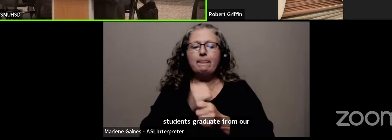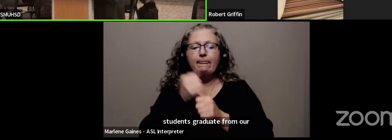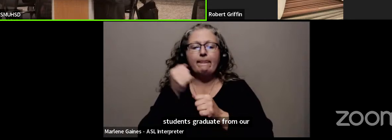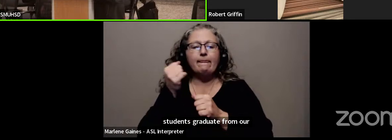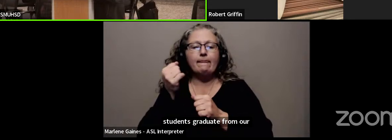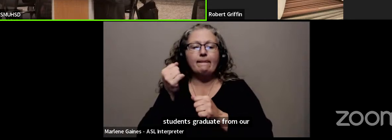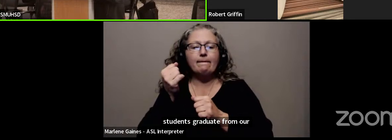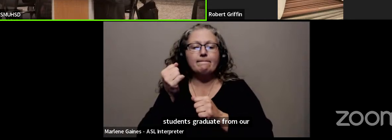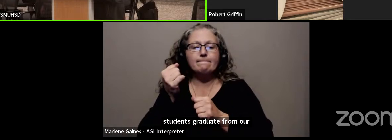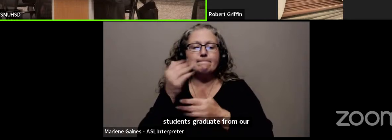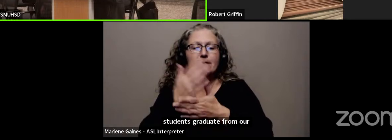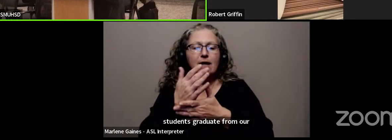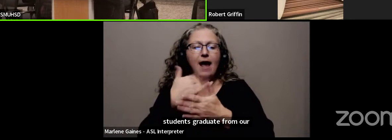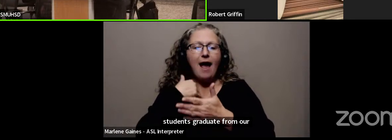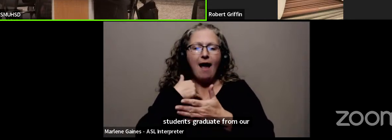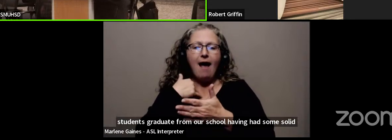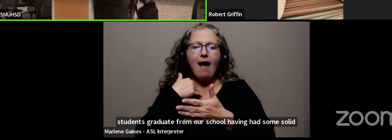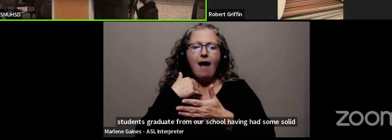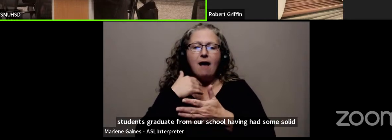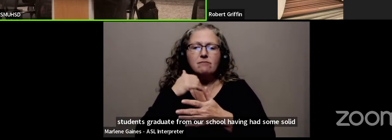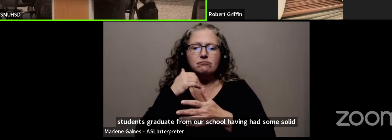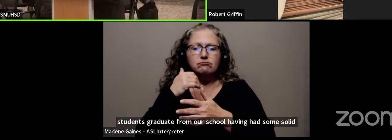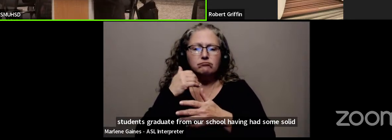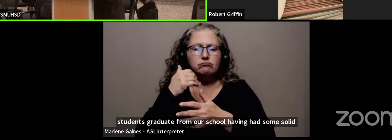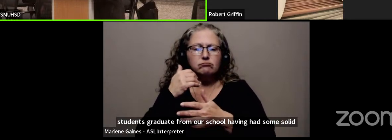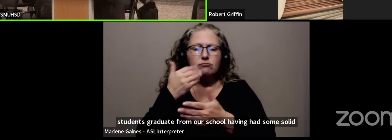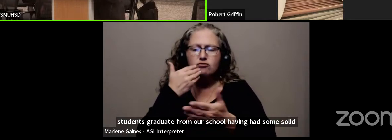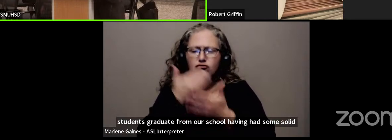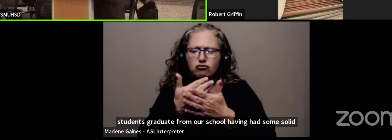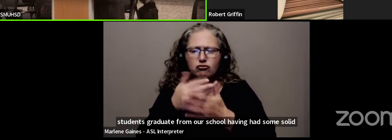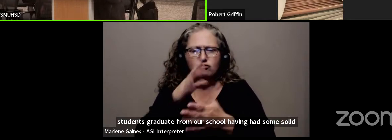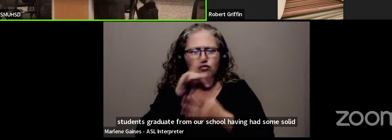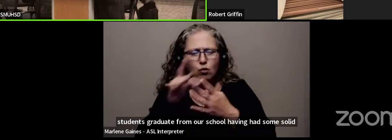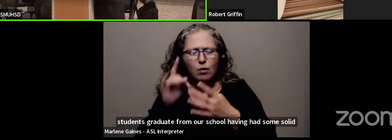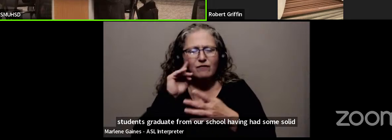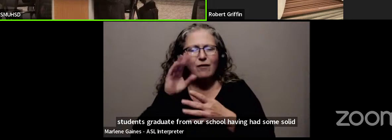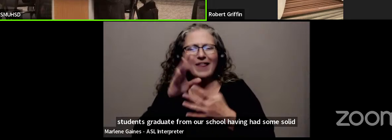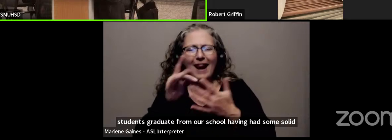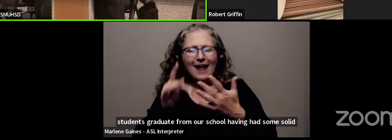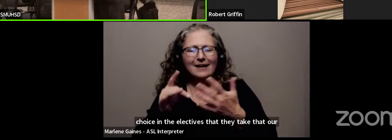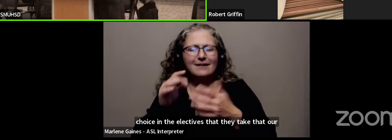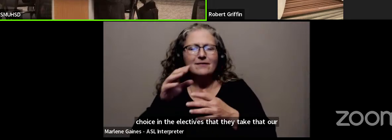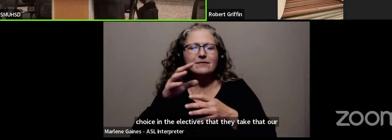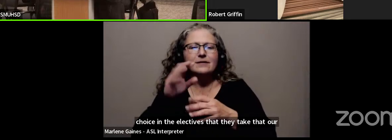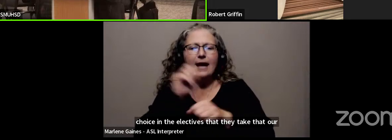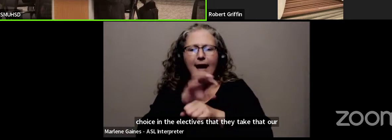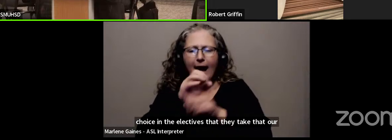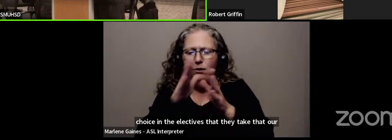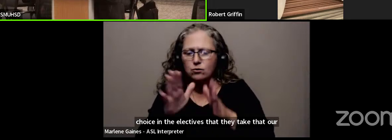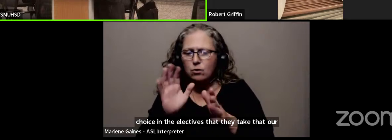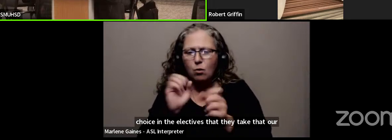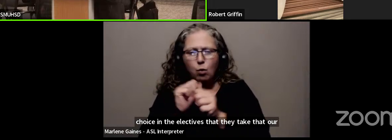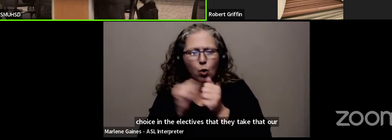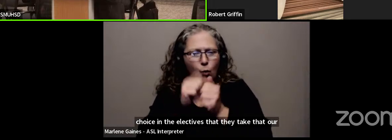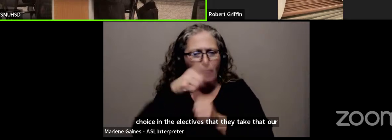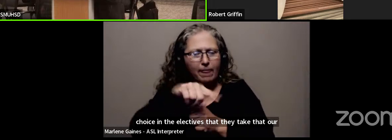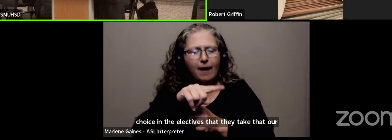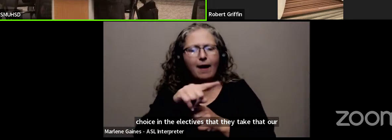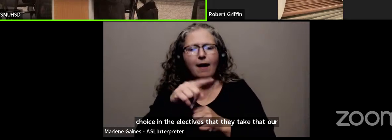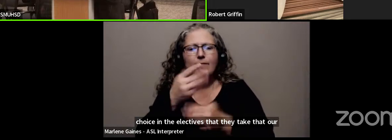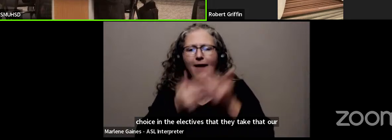had some solid choice in the electives that they take, that our counselors have been working with them. They have hands-on